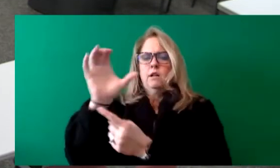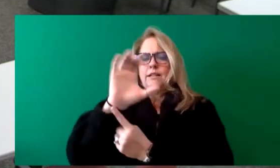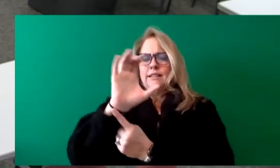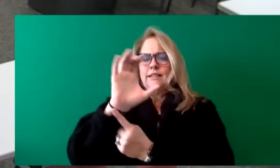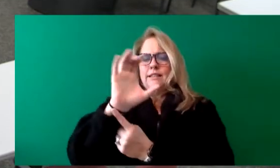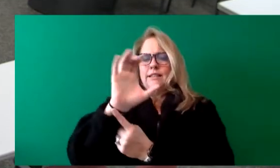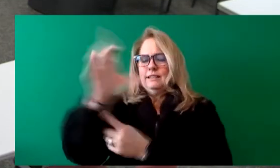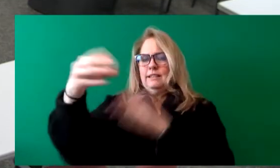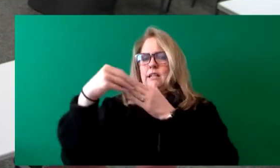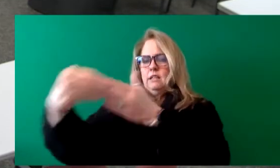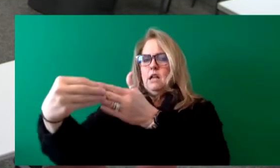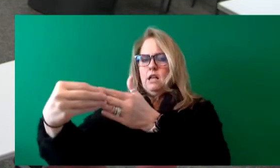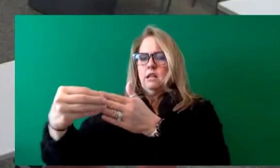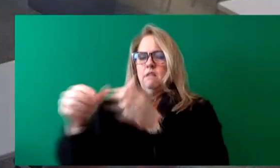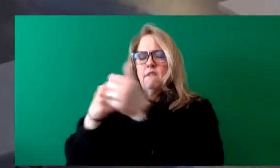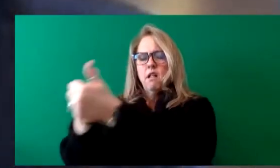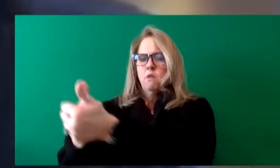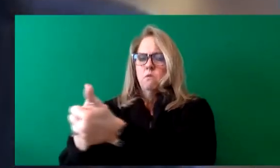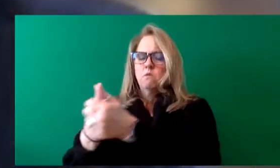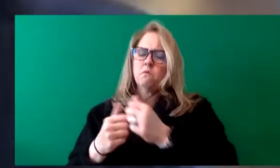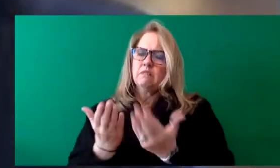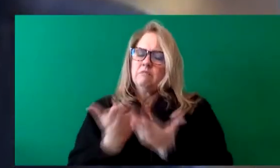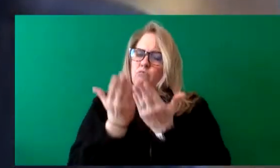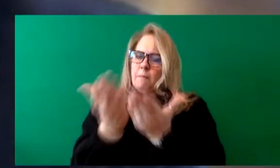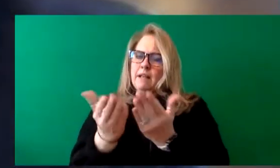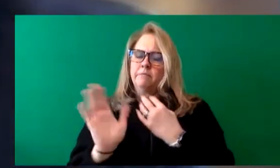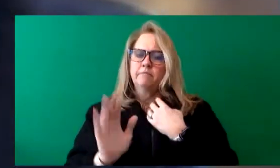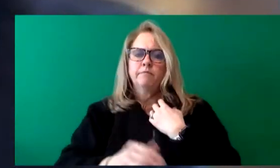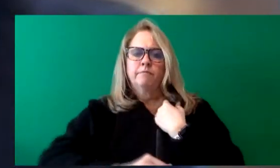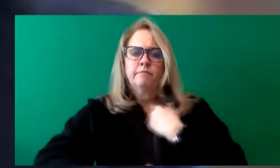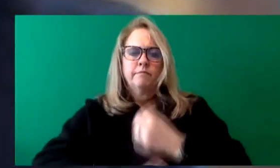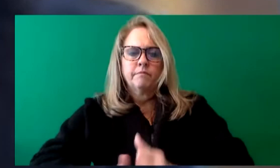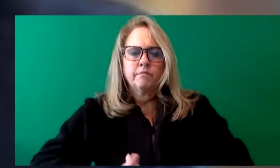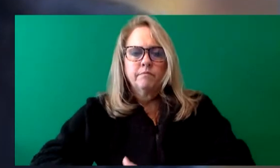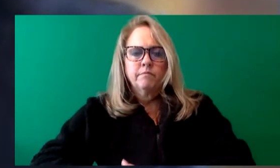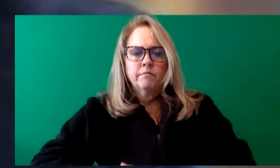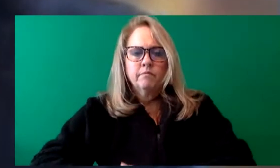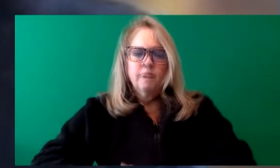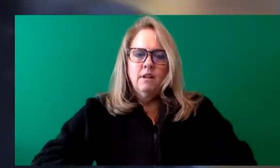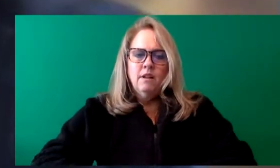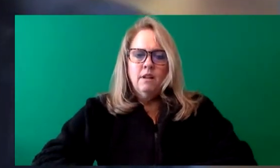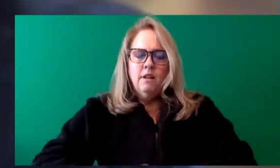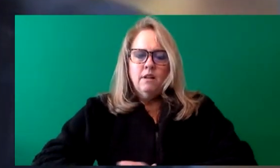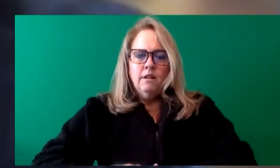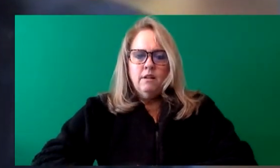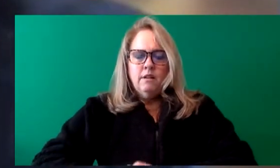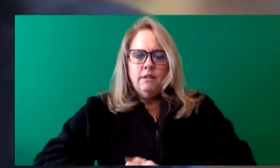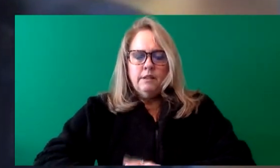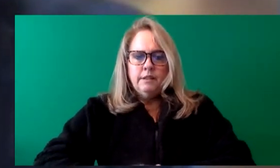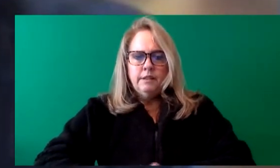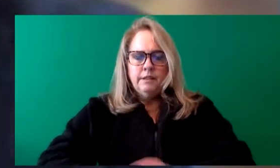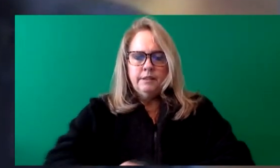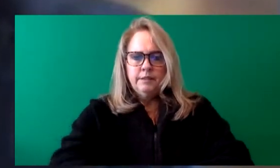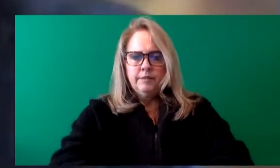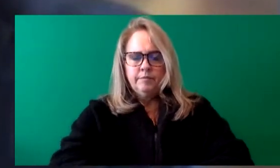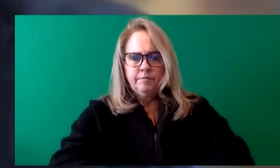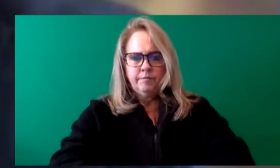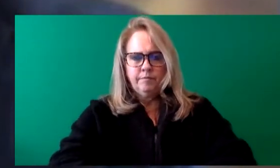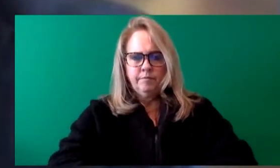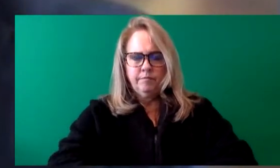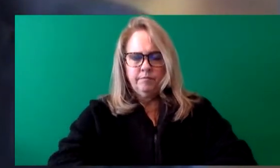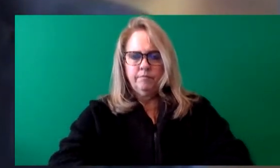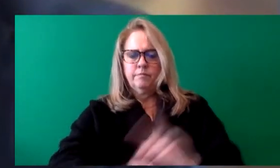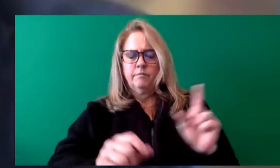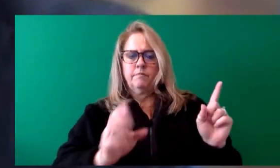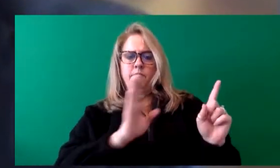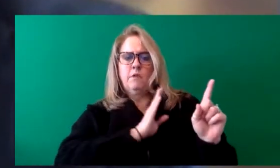Thank you, Commissioner. I'll leave the policy questions up to you and the board, as well as our director, Deanne Ryberg. But I think the